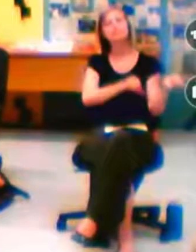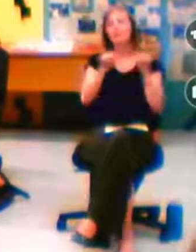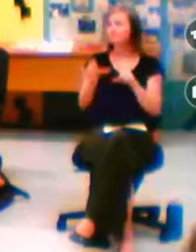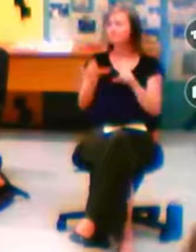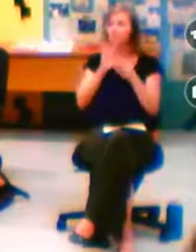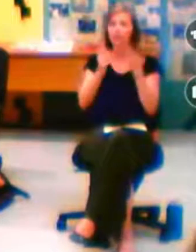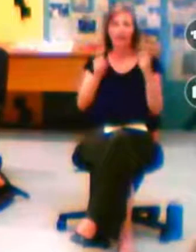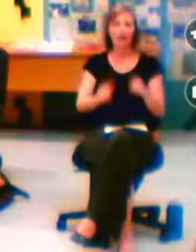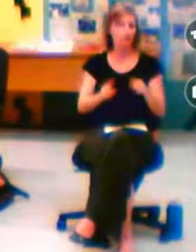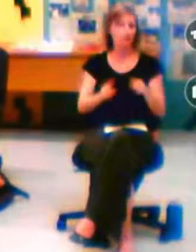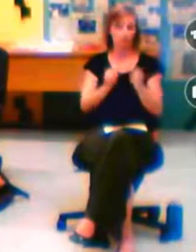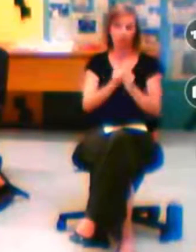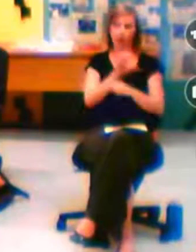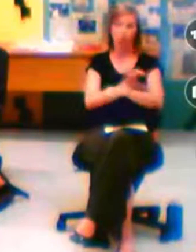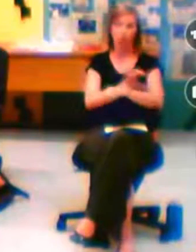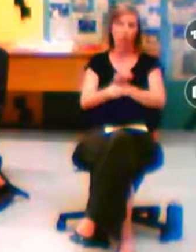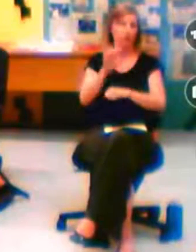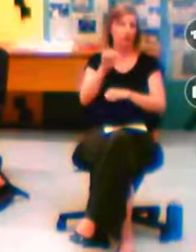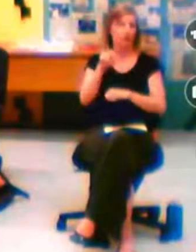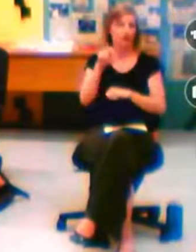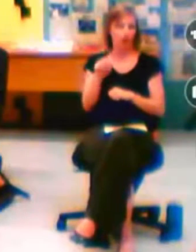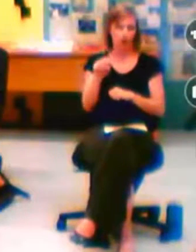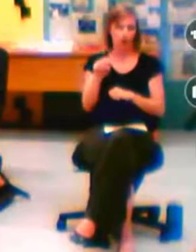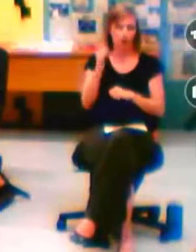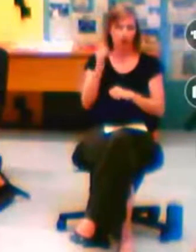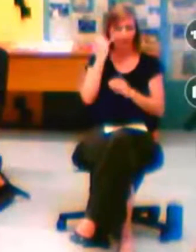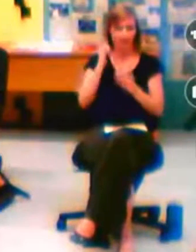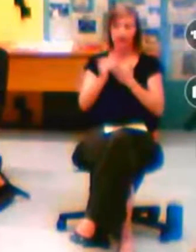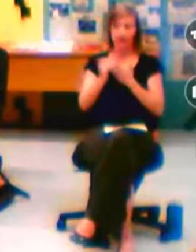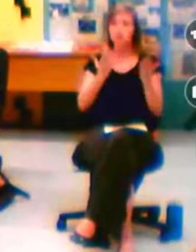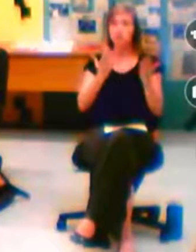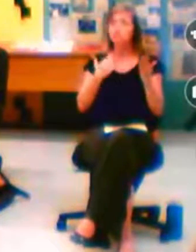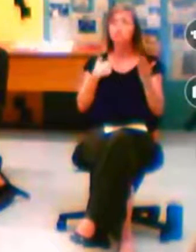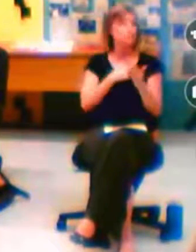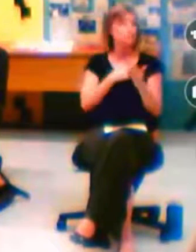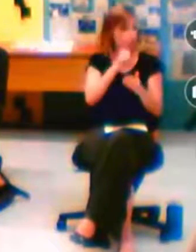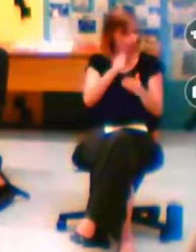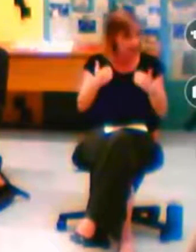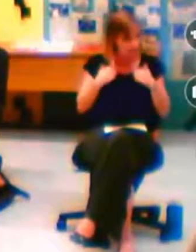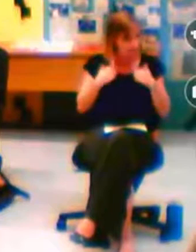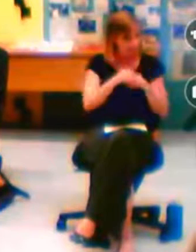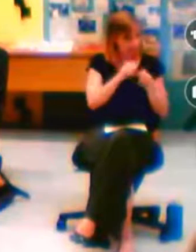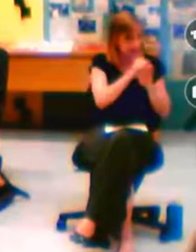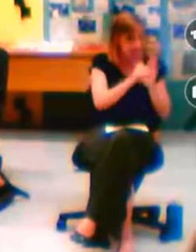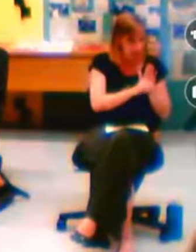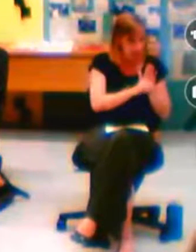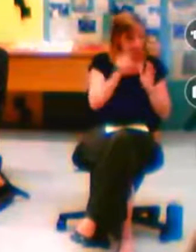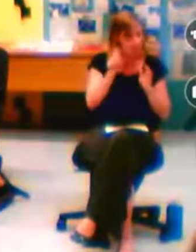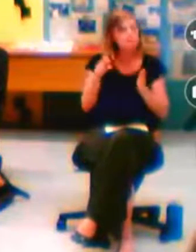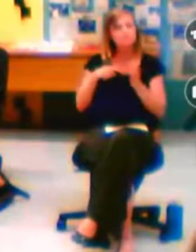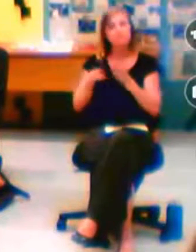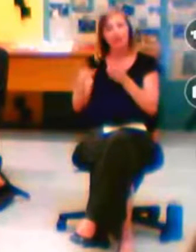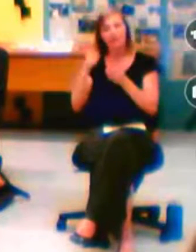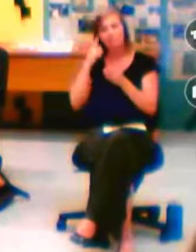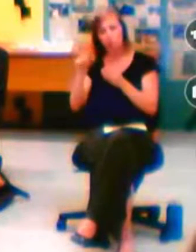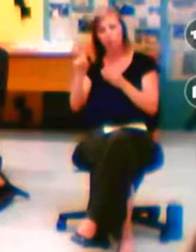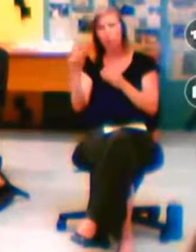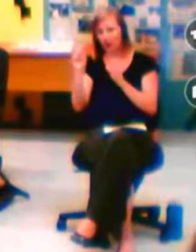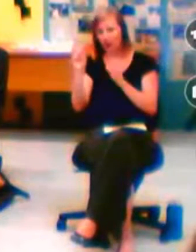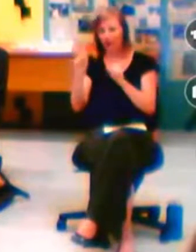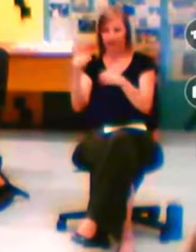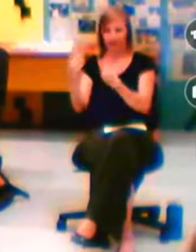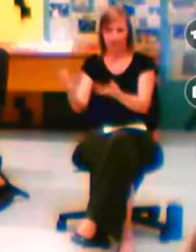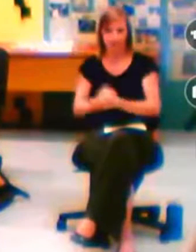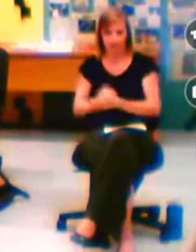of benefits. If we don't have it in the state, then they would be required to pay for it out of state. That same requirement would